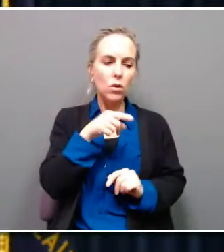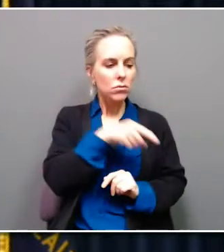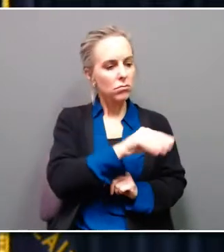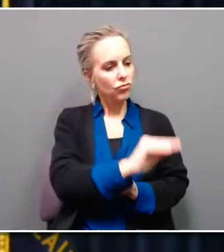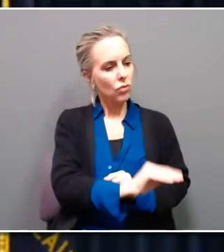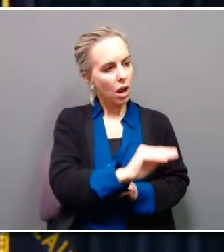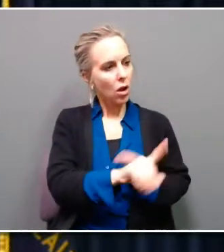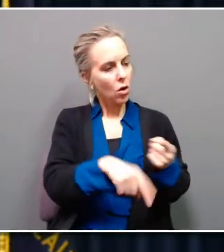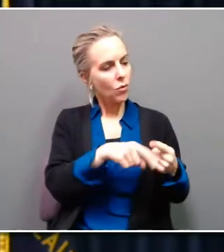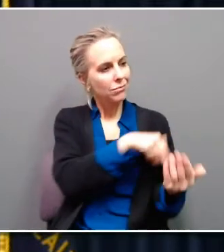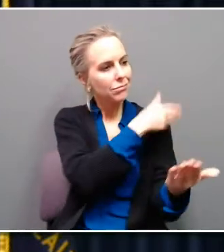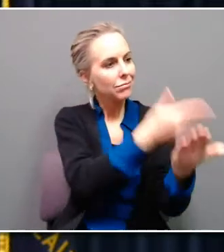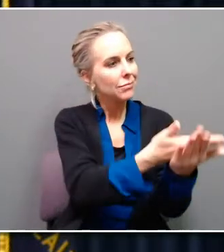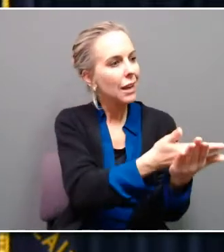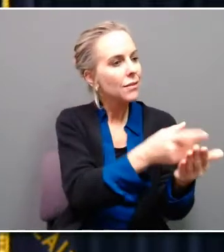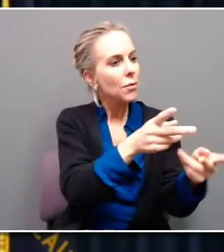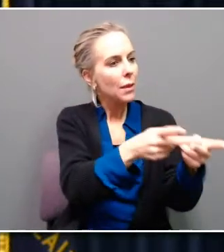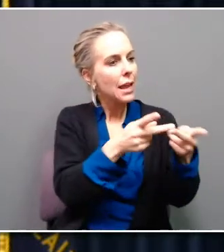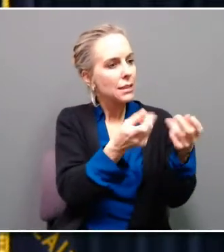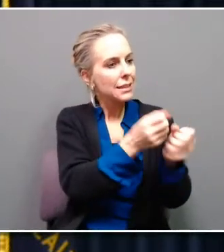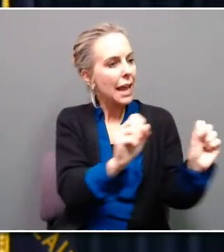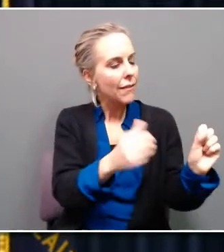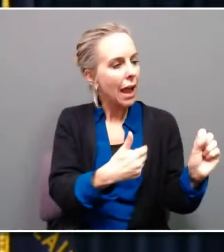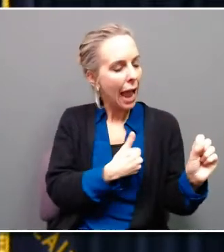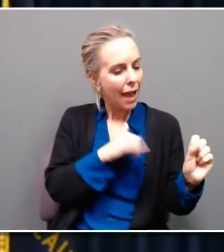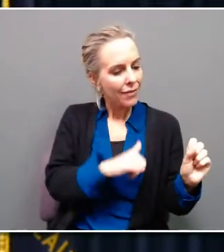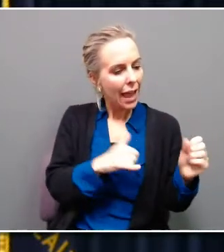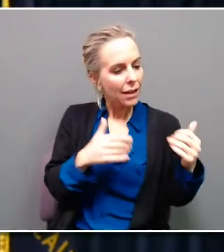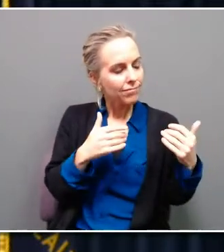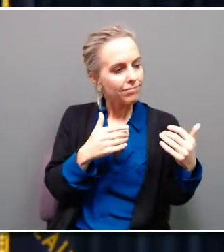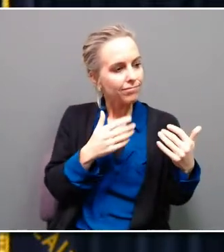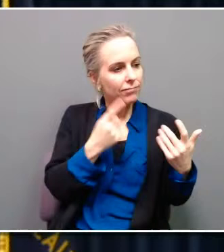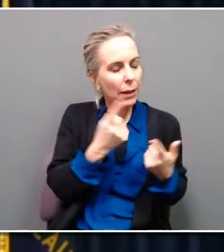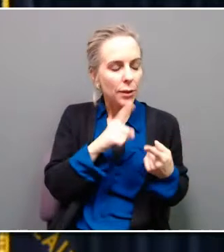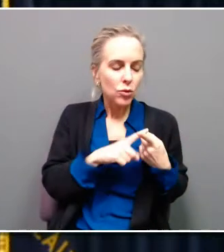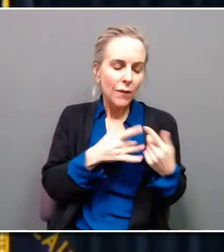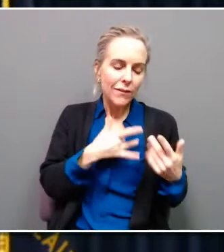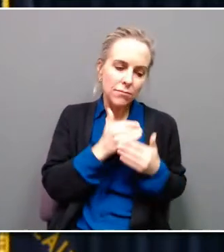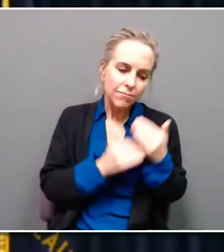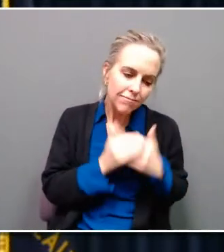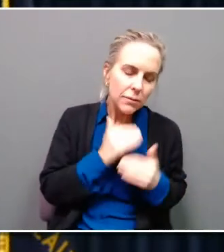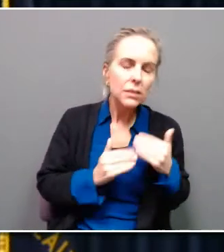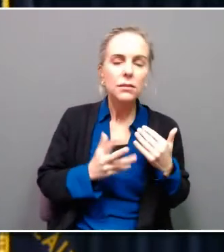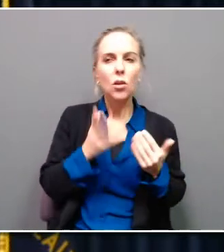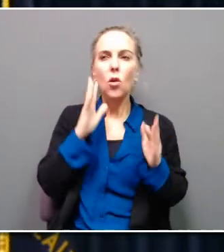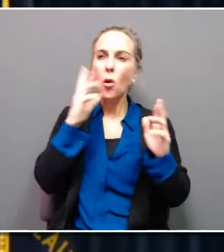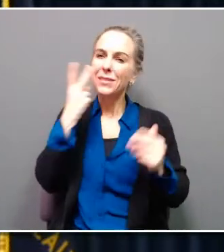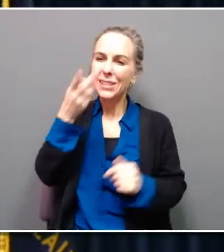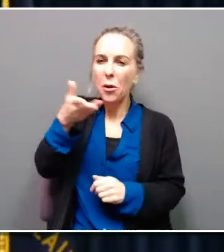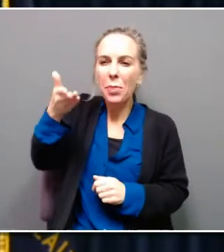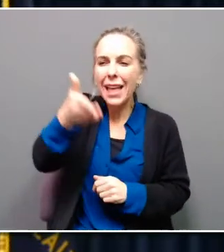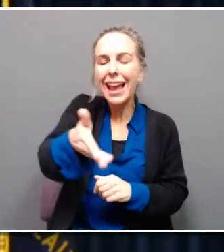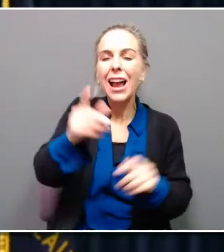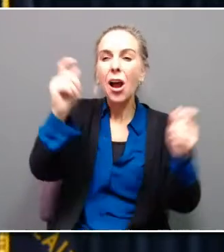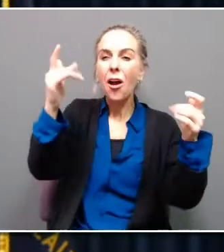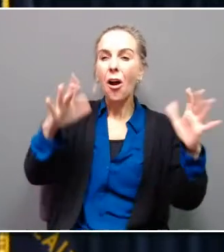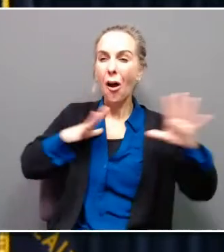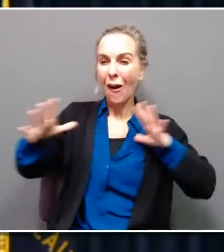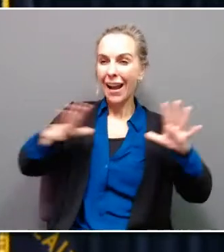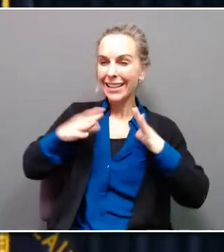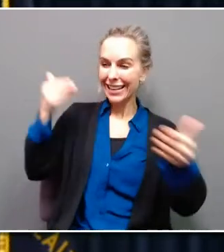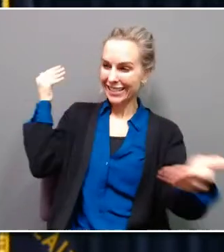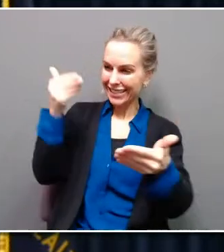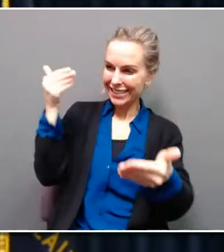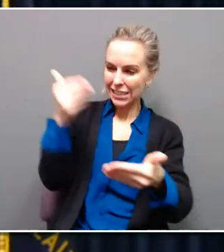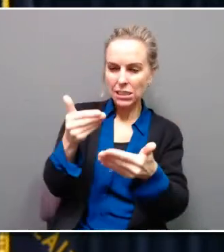reach a place of safety. We hope to see as many of you there. With the holiday season approaching, I want to encourage Kentuckians to consider